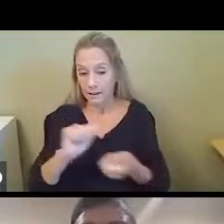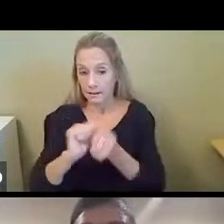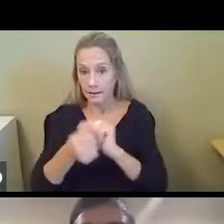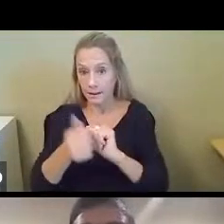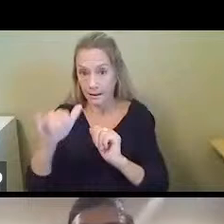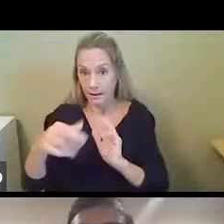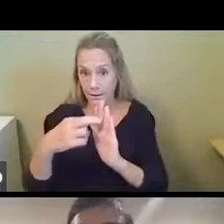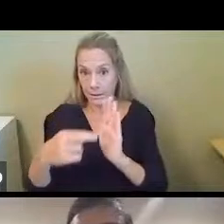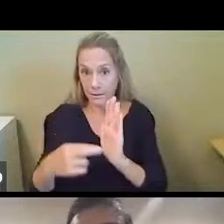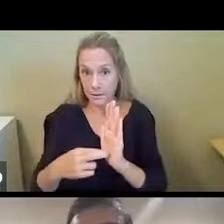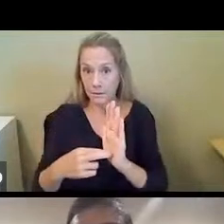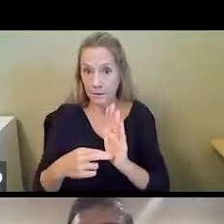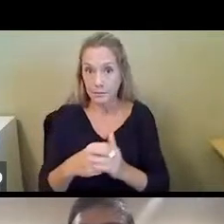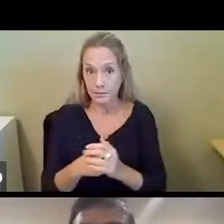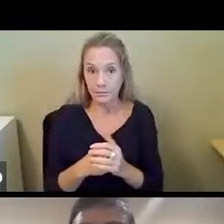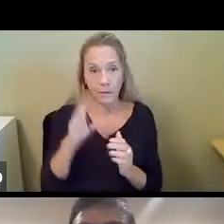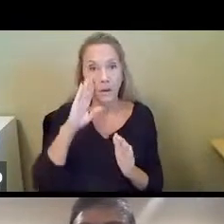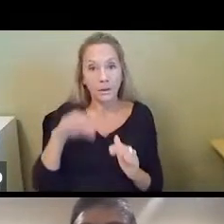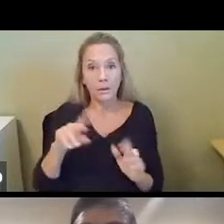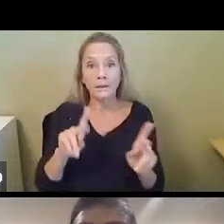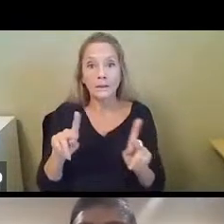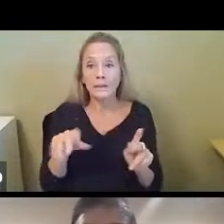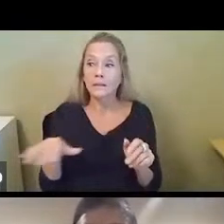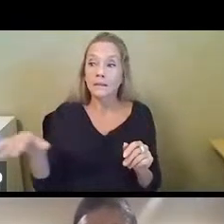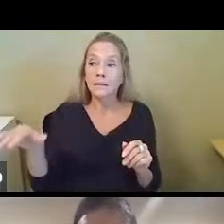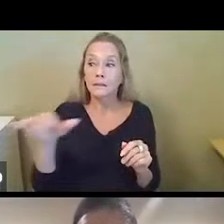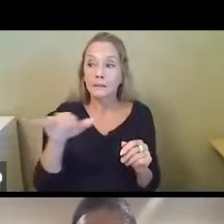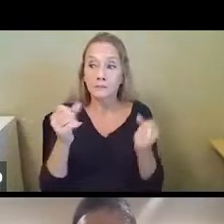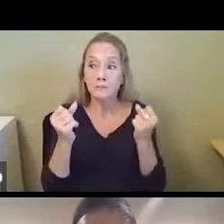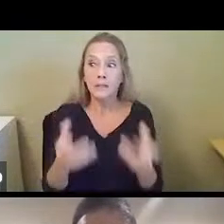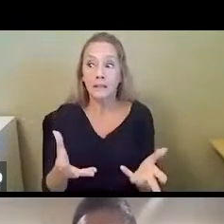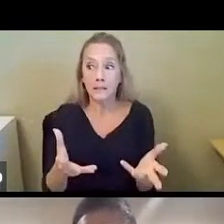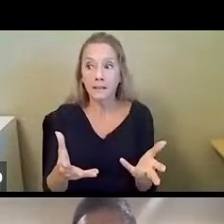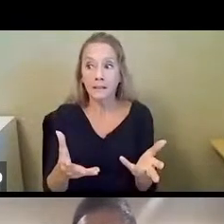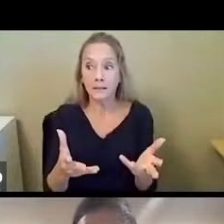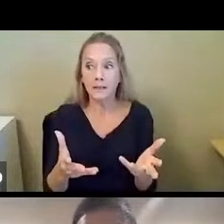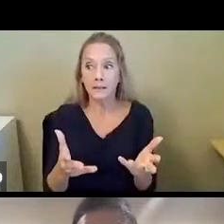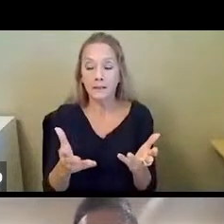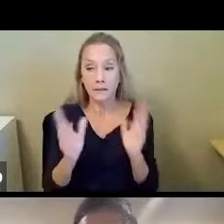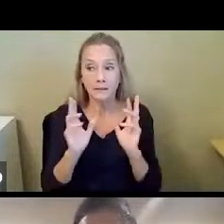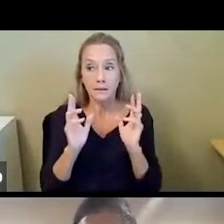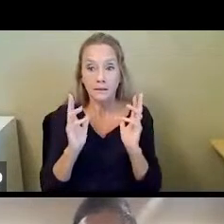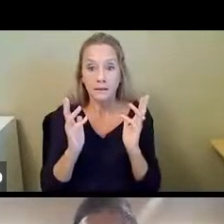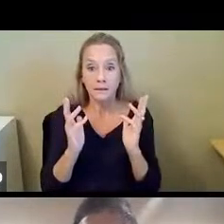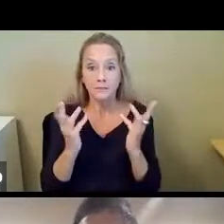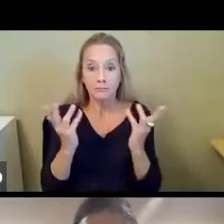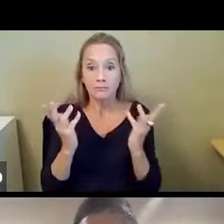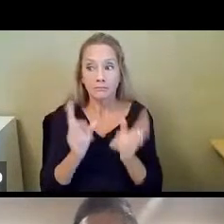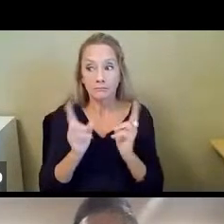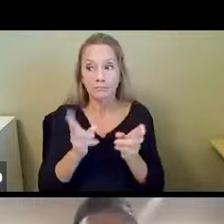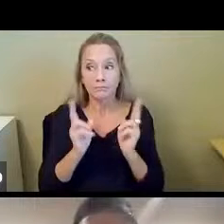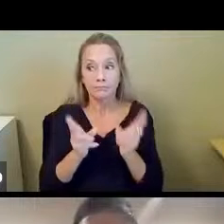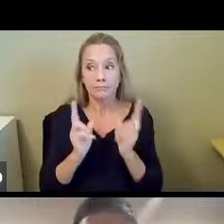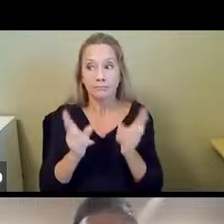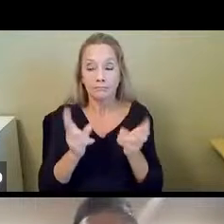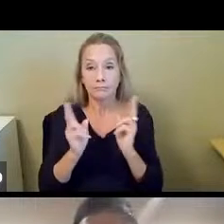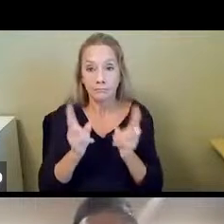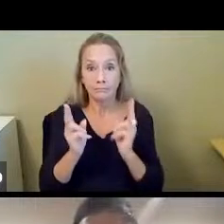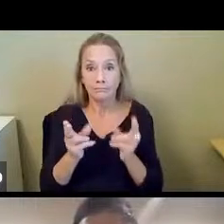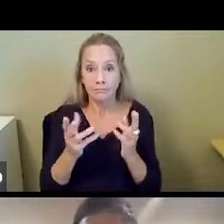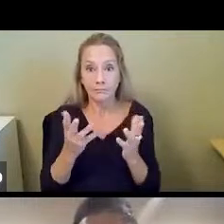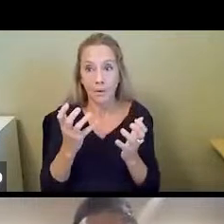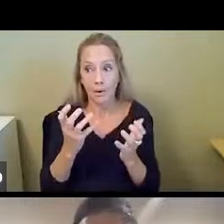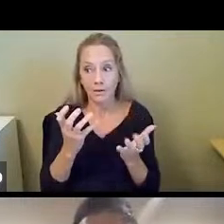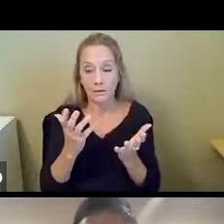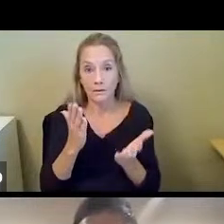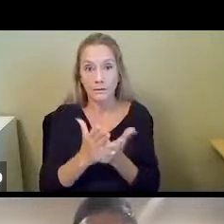our citizens many would very anxiously await the lifting of that regulation.